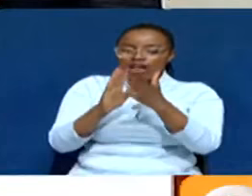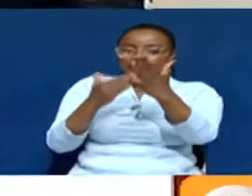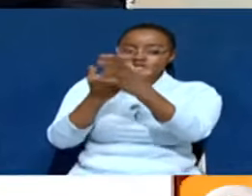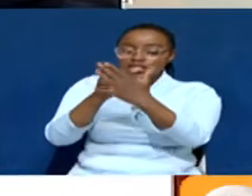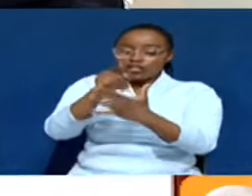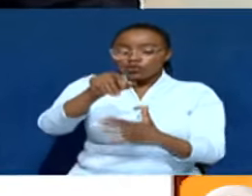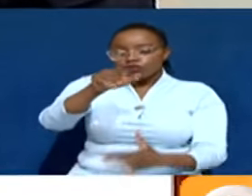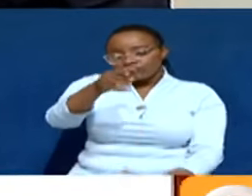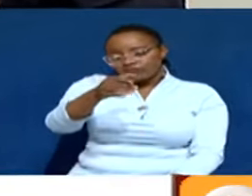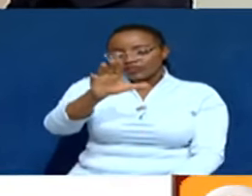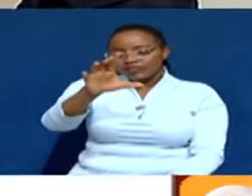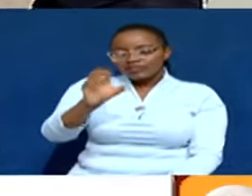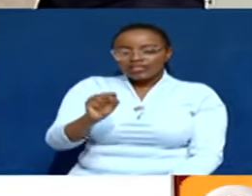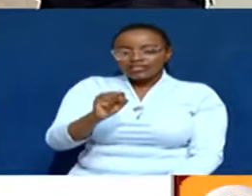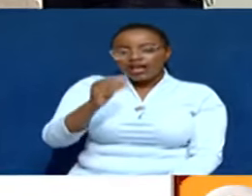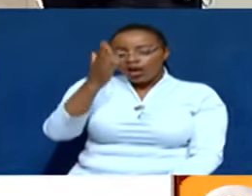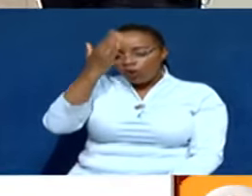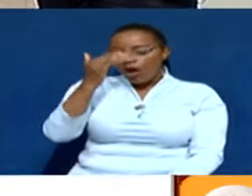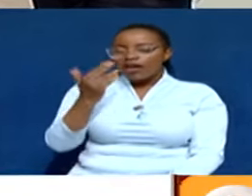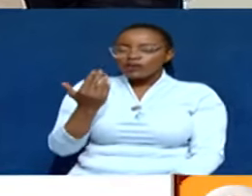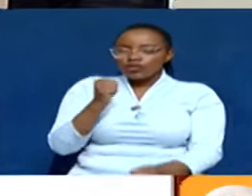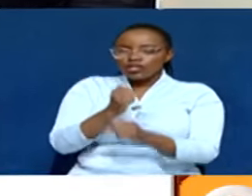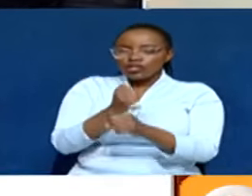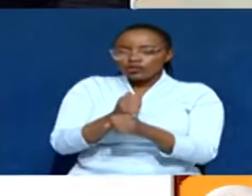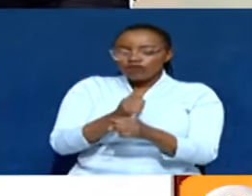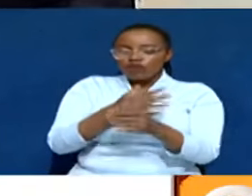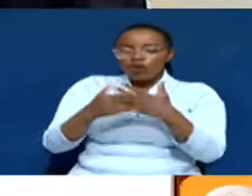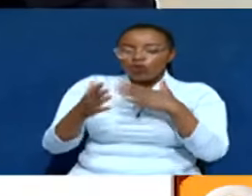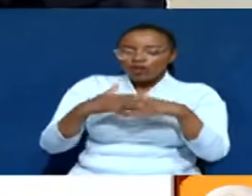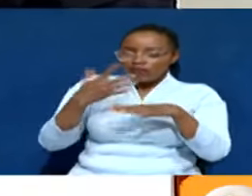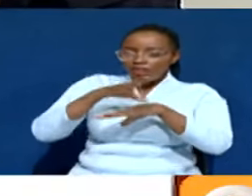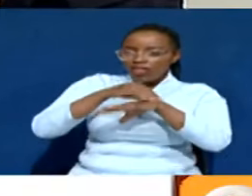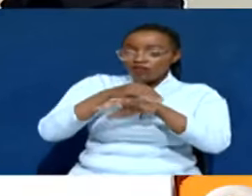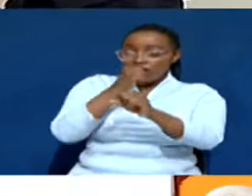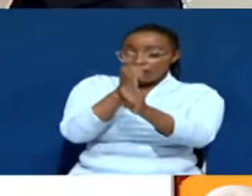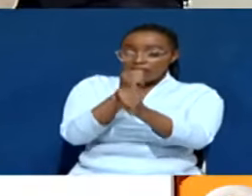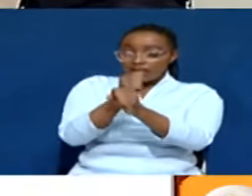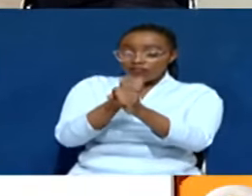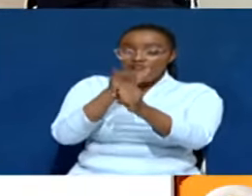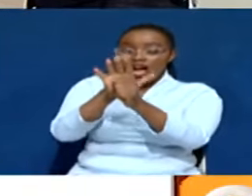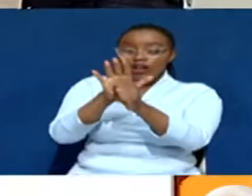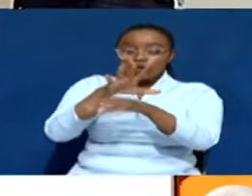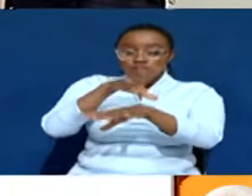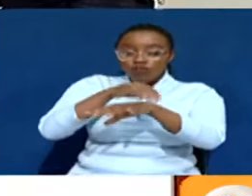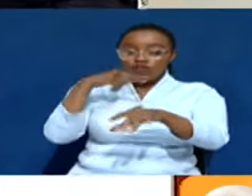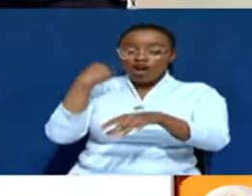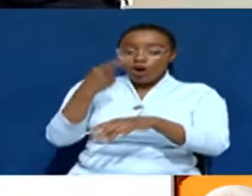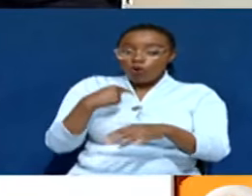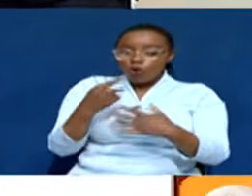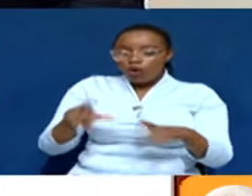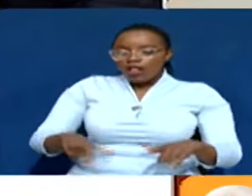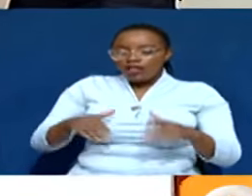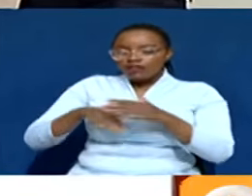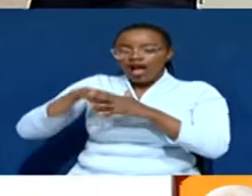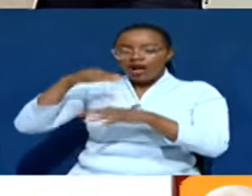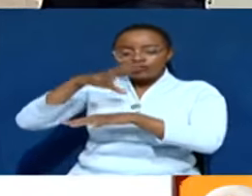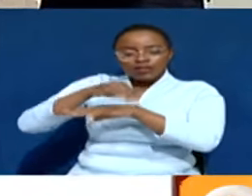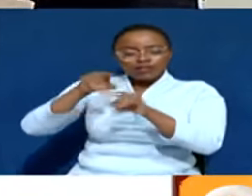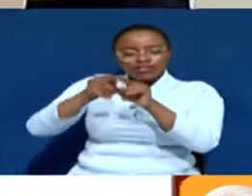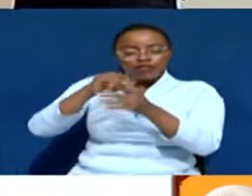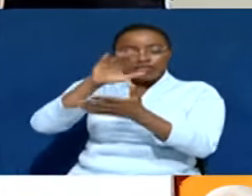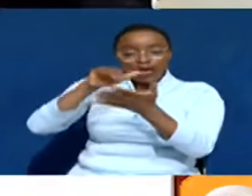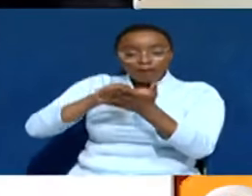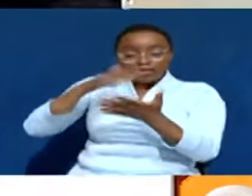you, Bonacias, he says, look, why don't we do what the Philippines does? And there are a lot of Filipinos who live outside of the Philippines, especially in the Middle